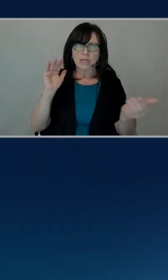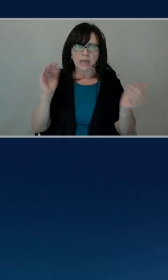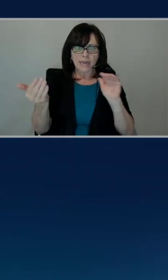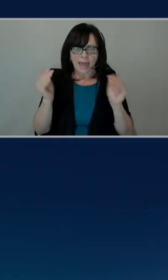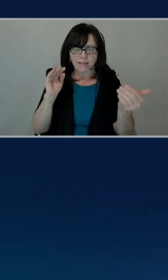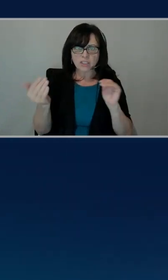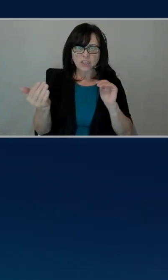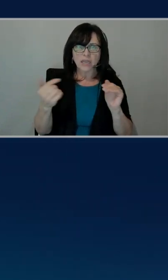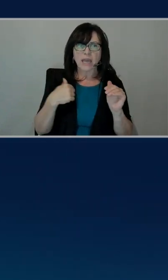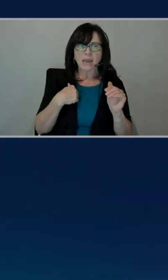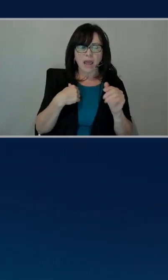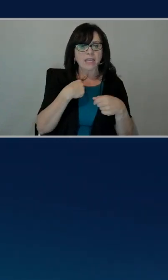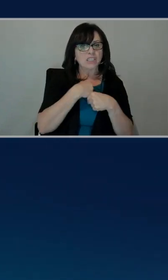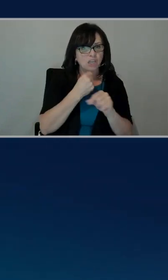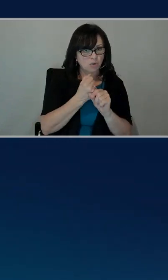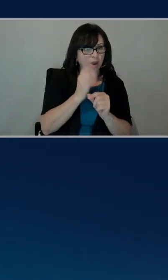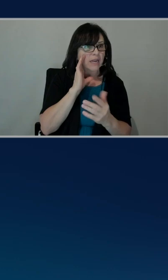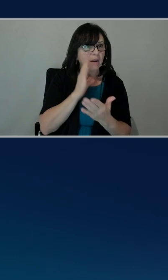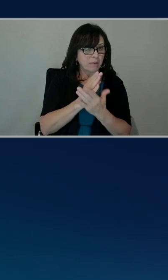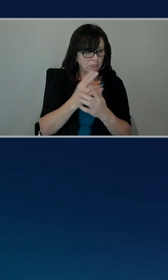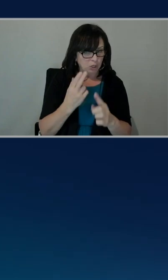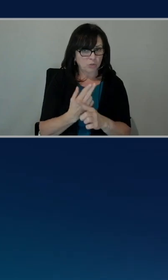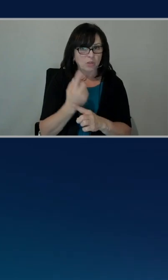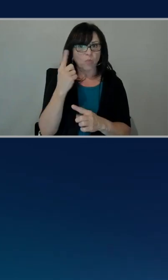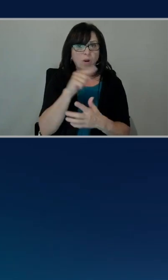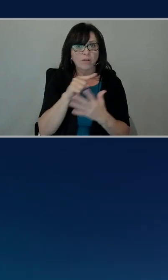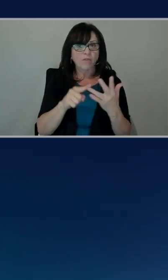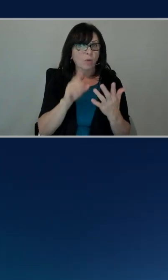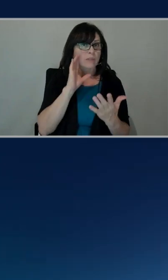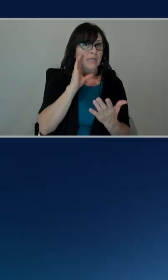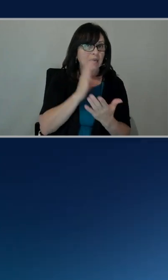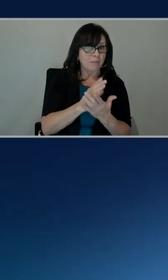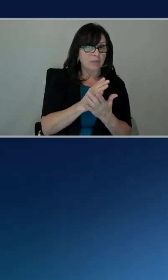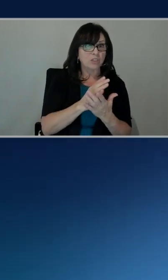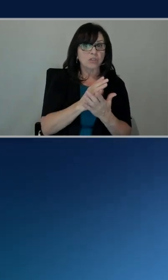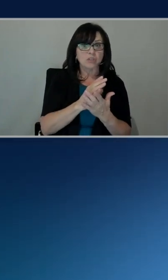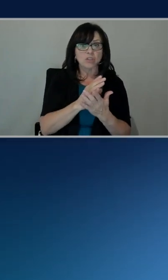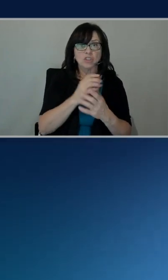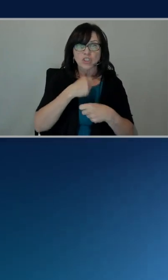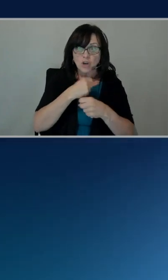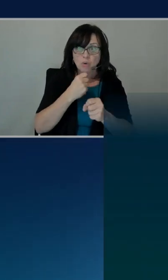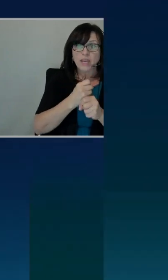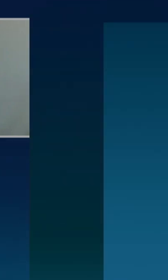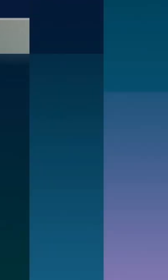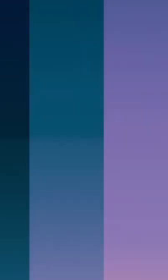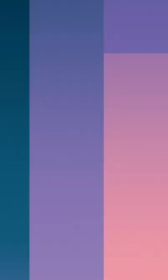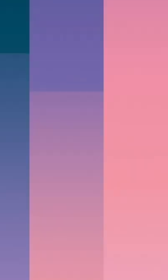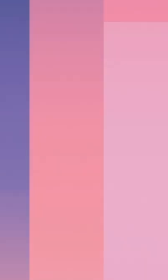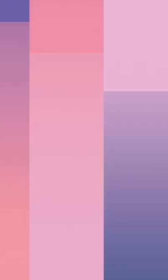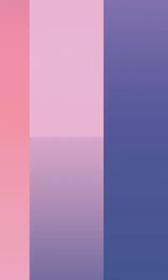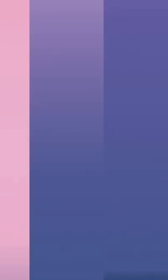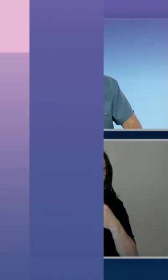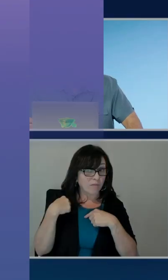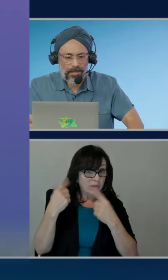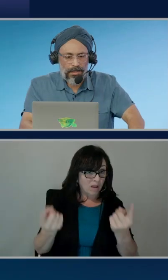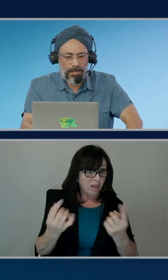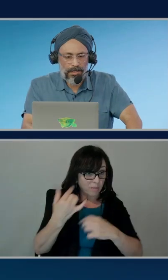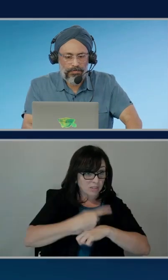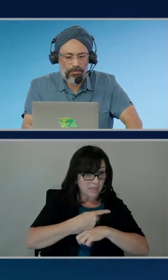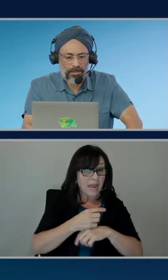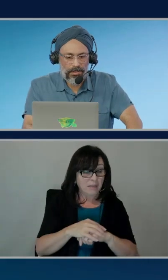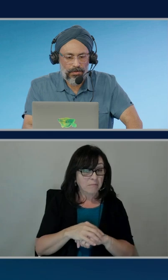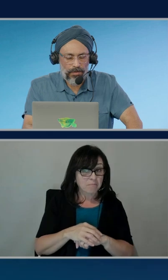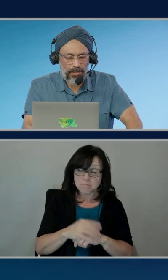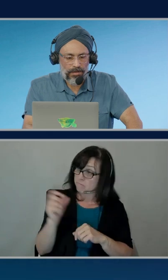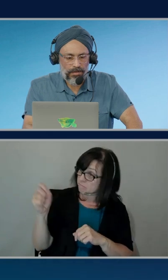I generated an image using one of those image generation models. Yeah. Right? The ones we've been talking about throughout the day. Okay. Yes. And